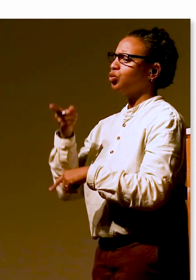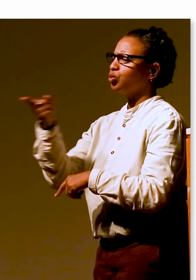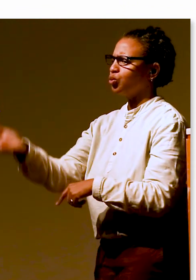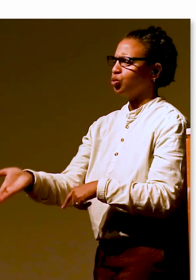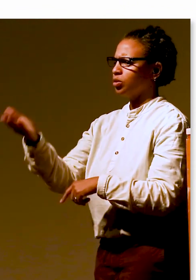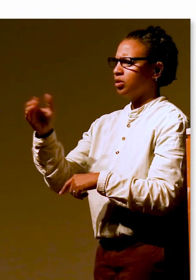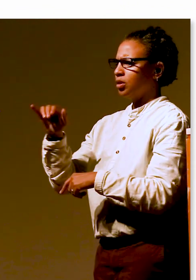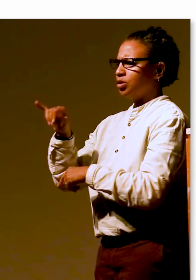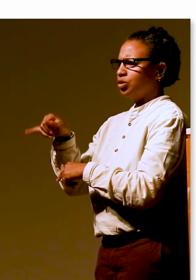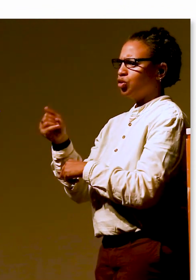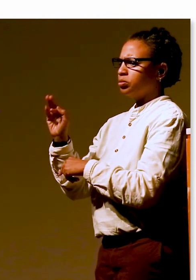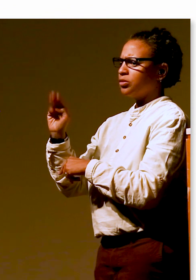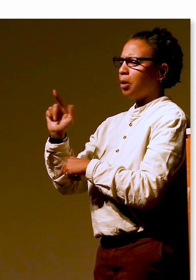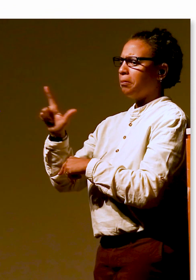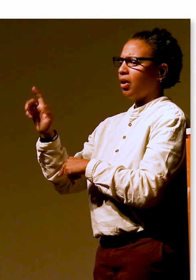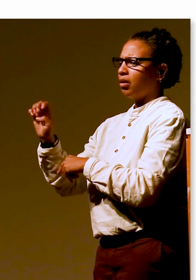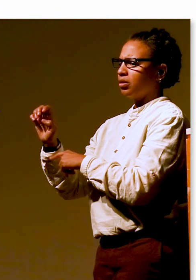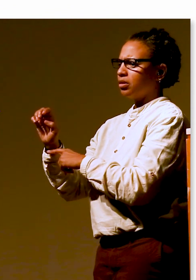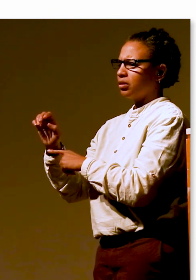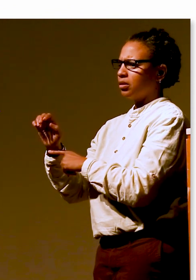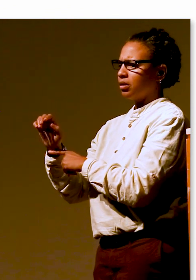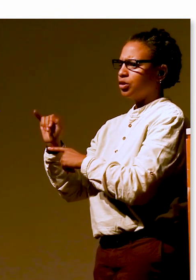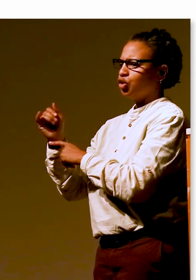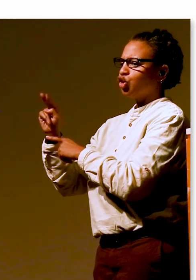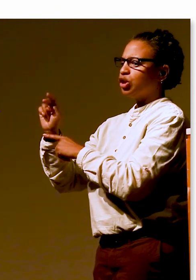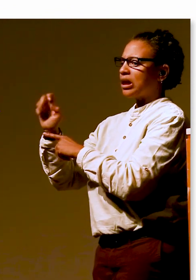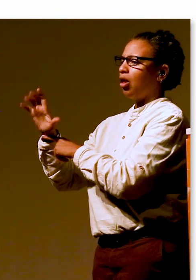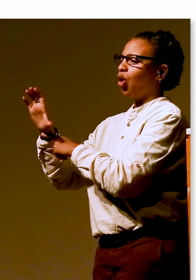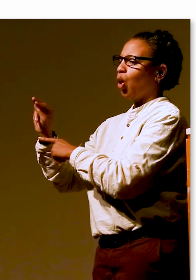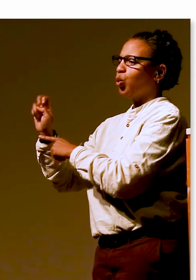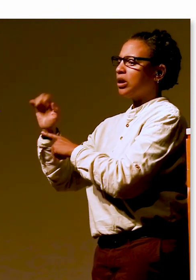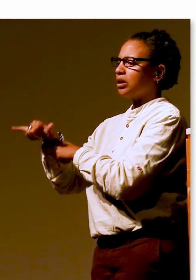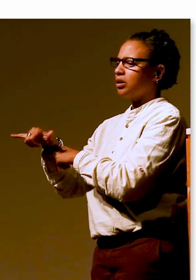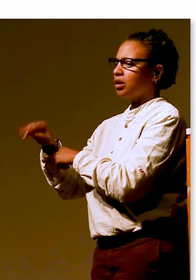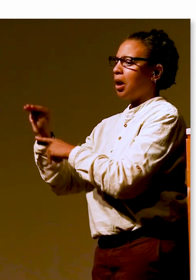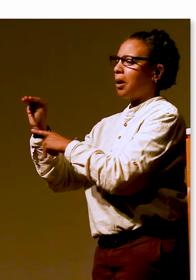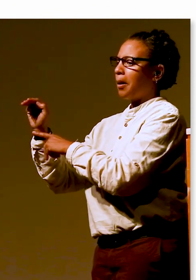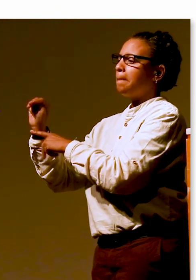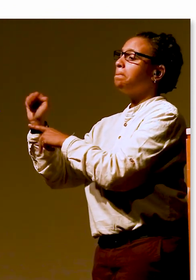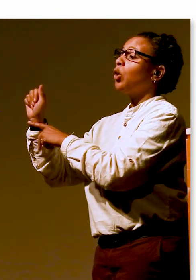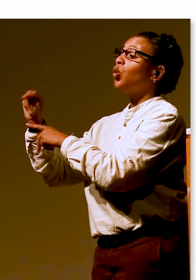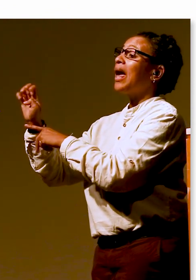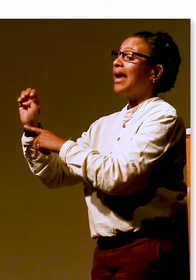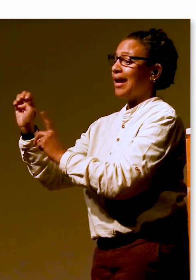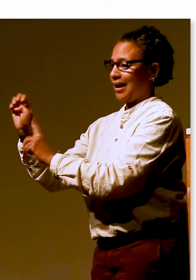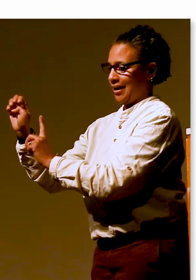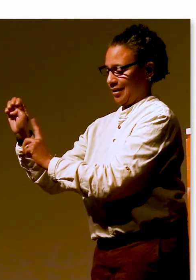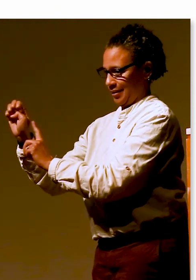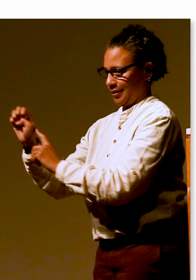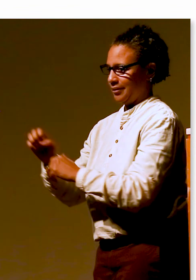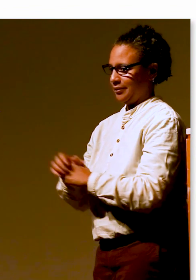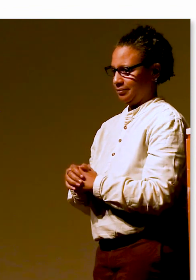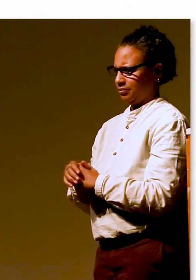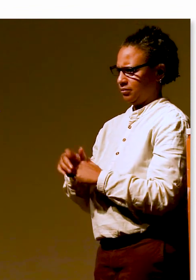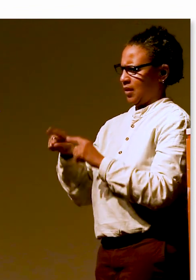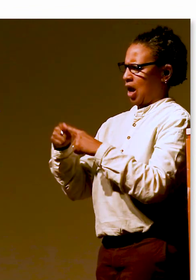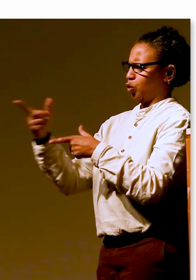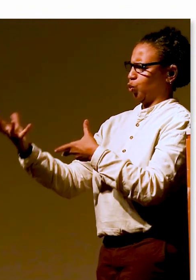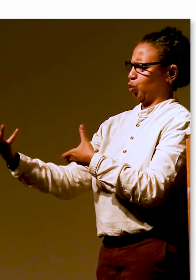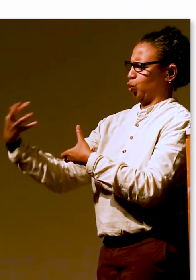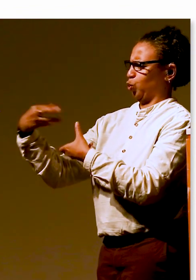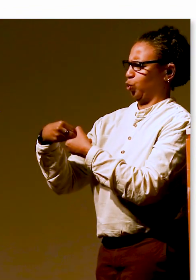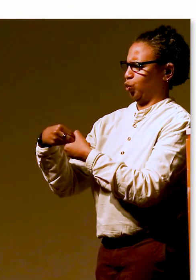items on YouTube talking about accessibility, but especially inclusiveness in museums. Can you comment on that?